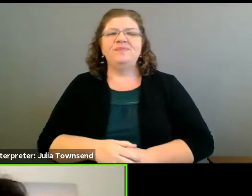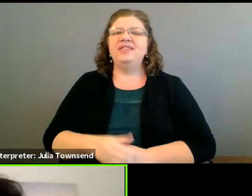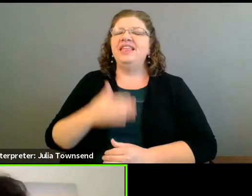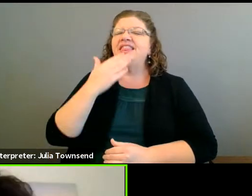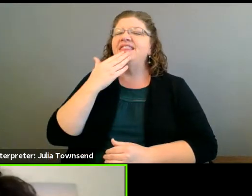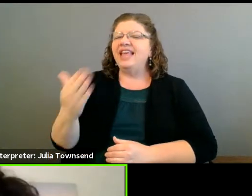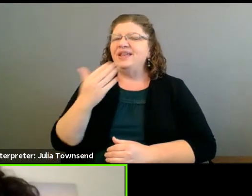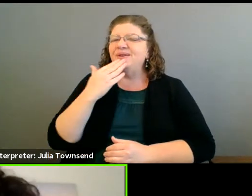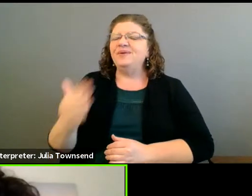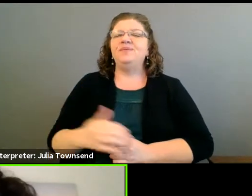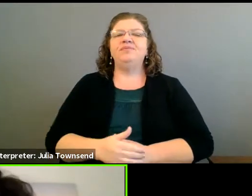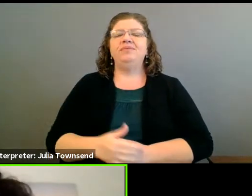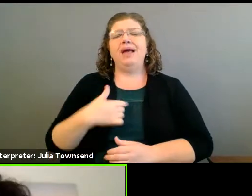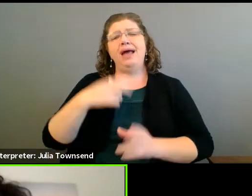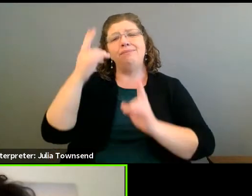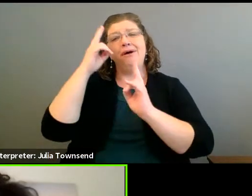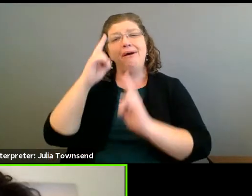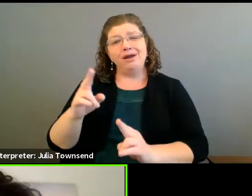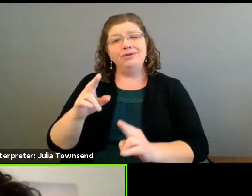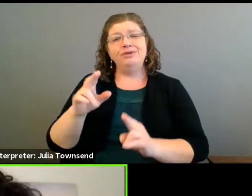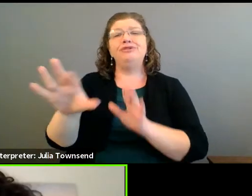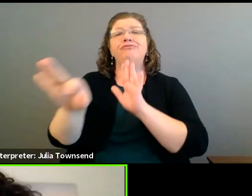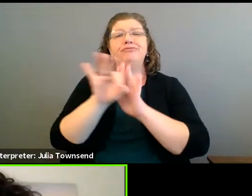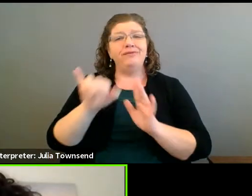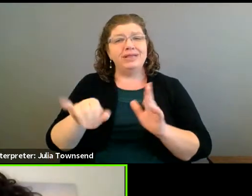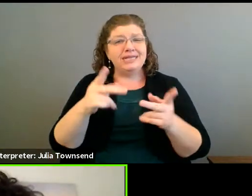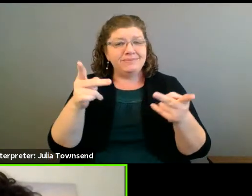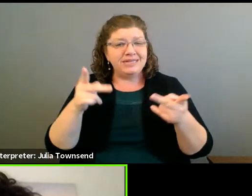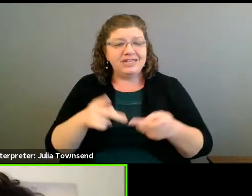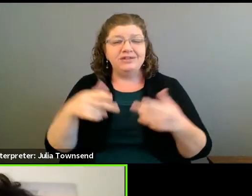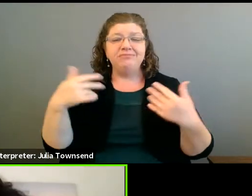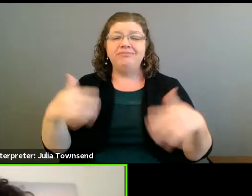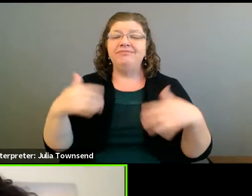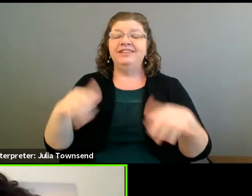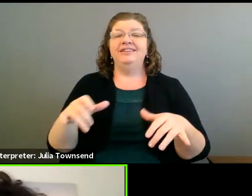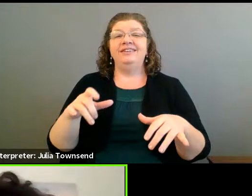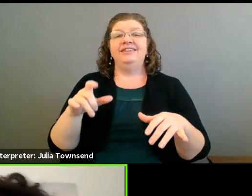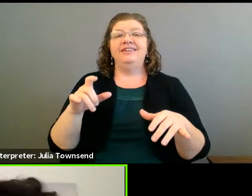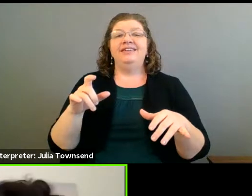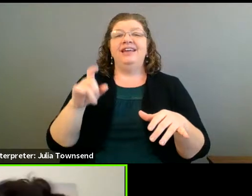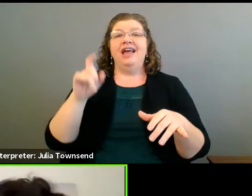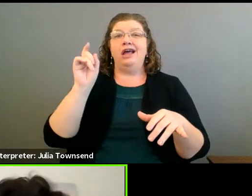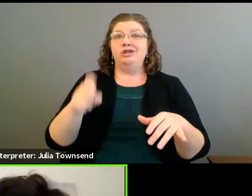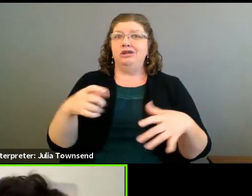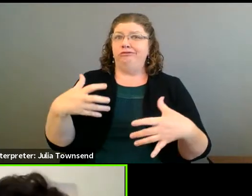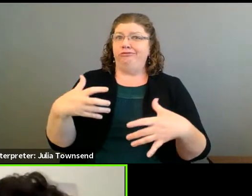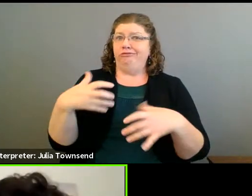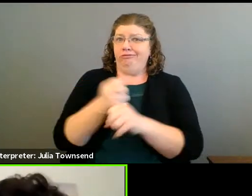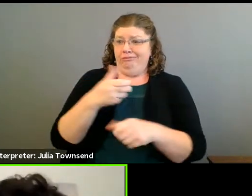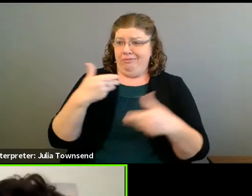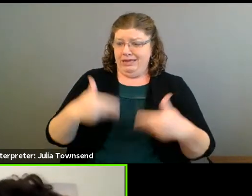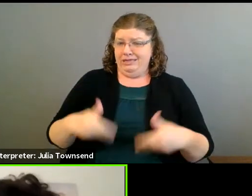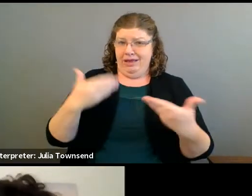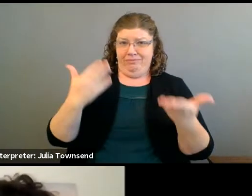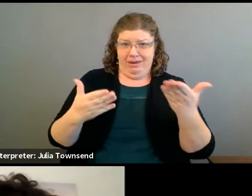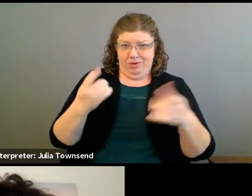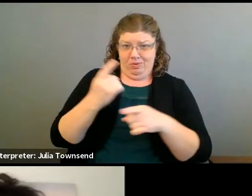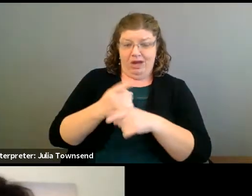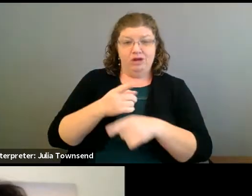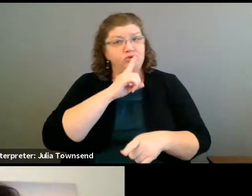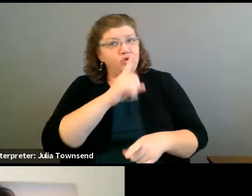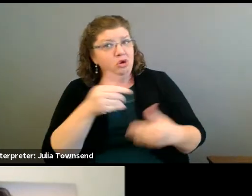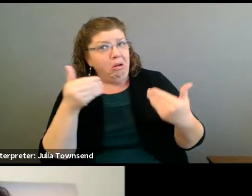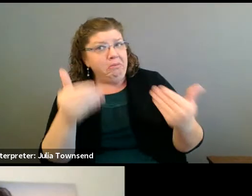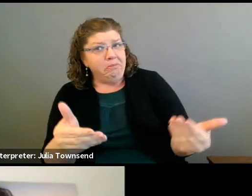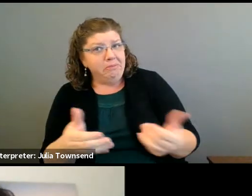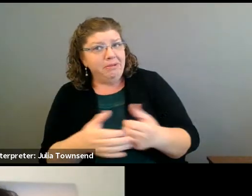you. I'm honored to have this position. I guess I should give a brief bio about myself, correct? Sure.